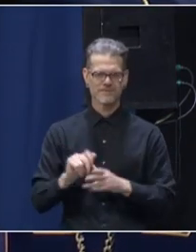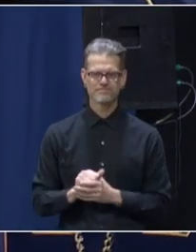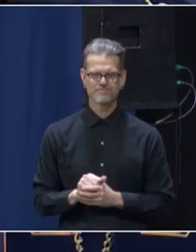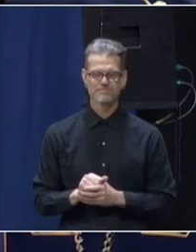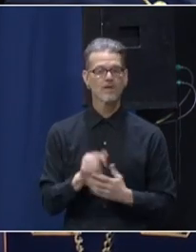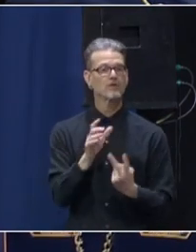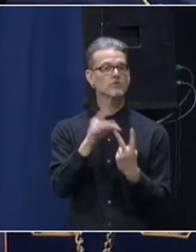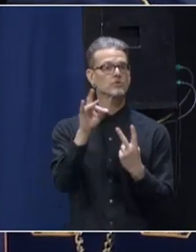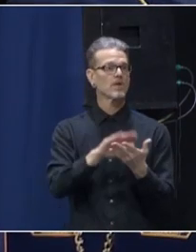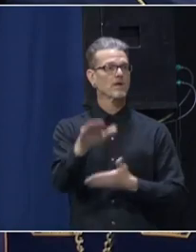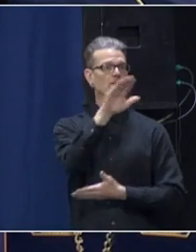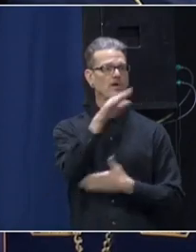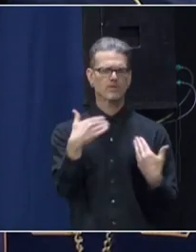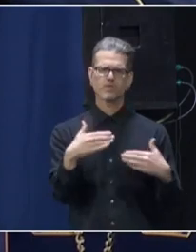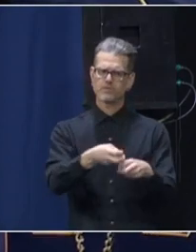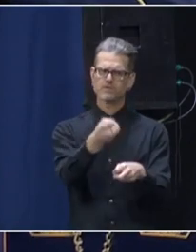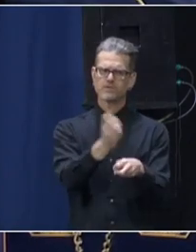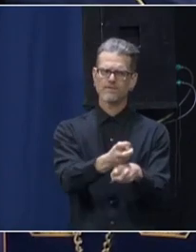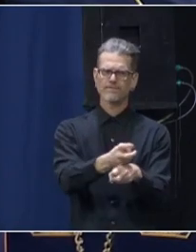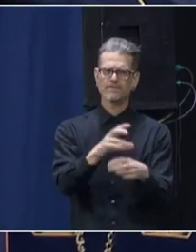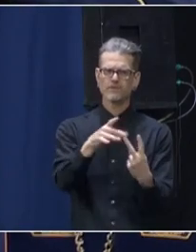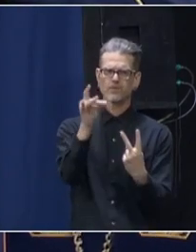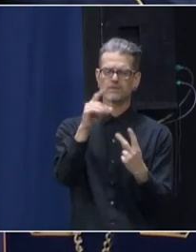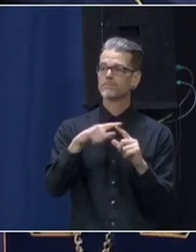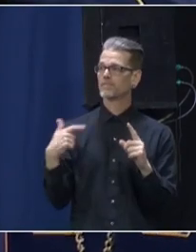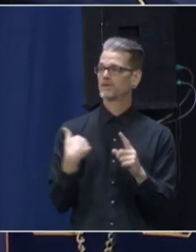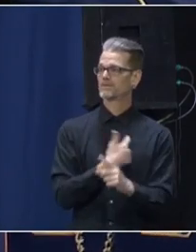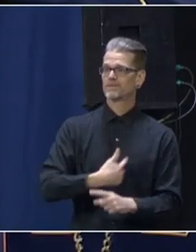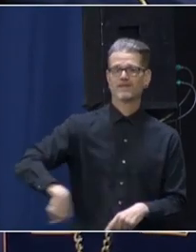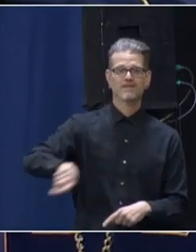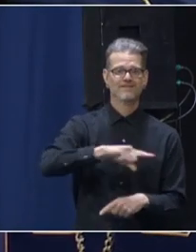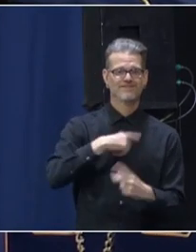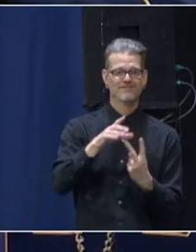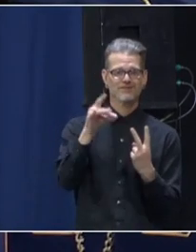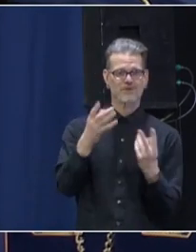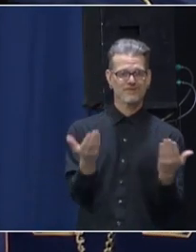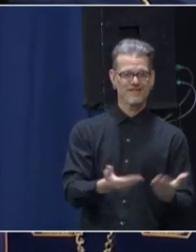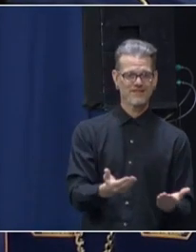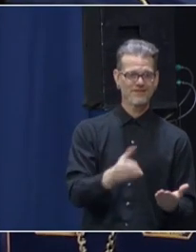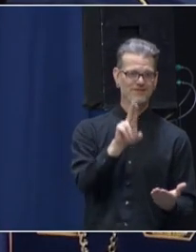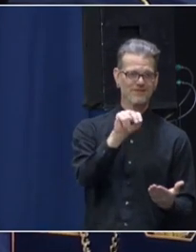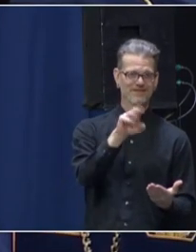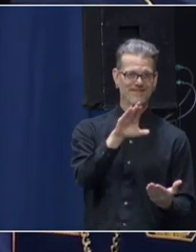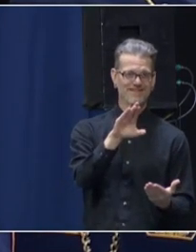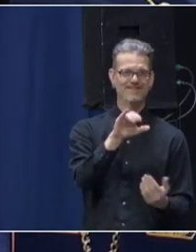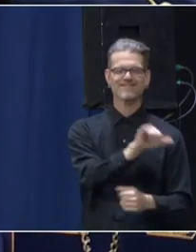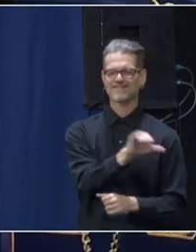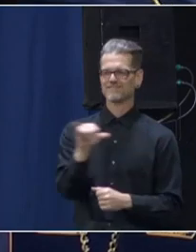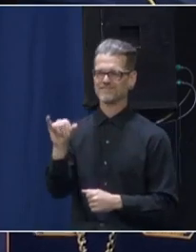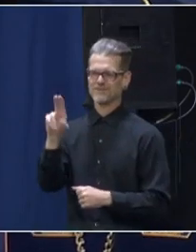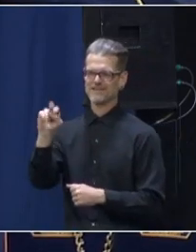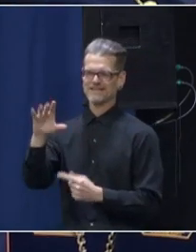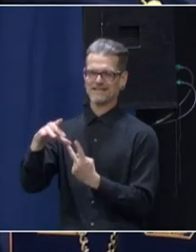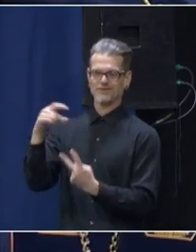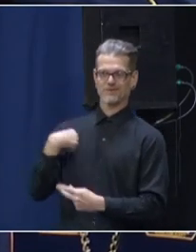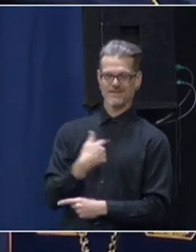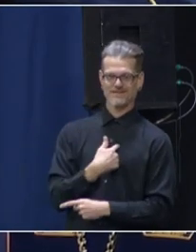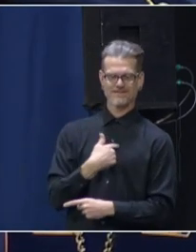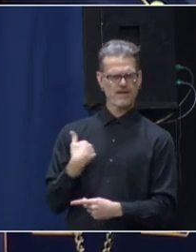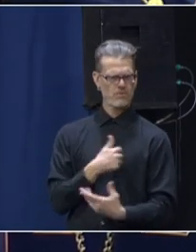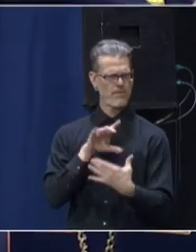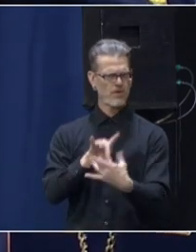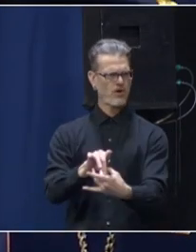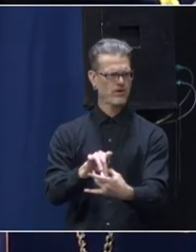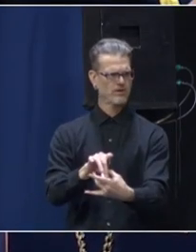a college can be a crazy hard choice, but we all chose here, and here chose us as much as a place can, and here we all belong. Here we